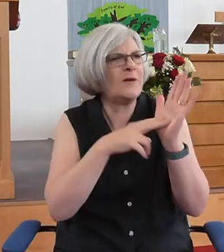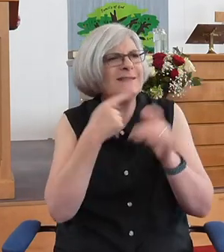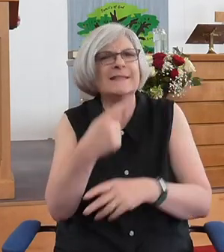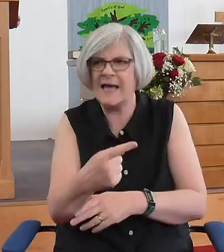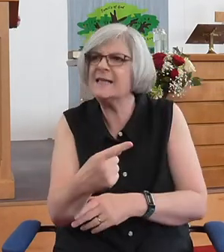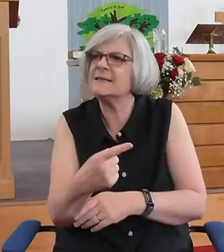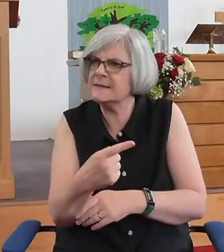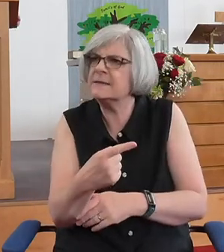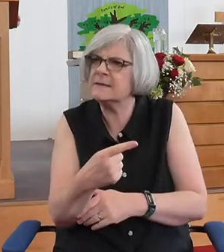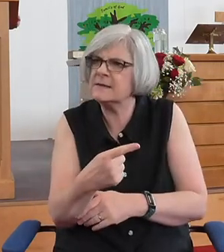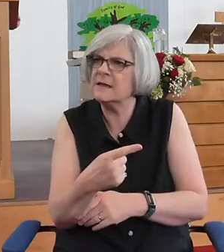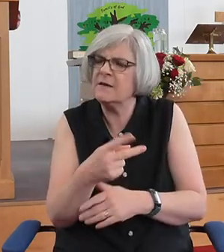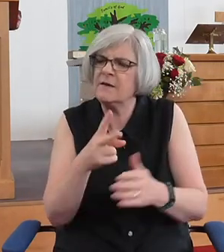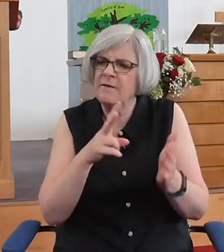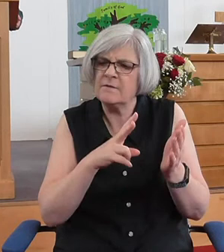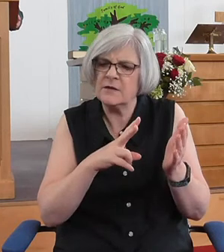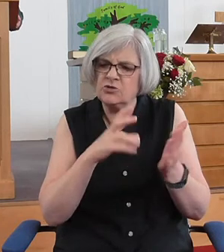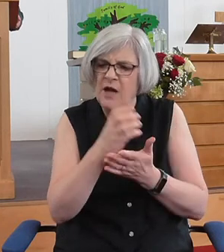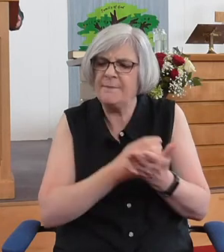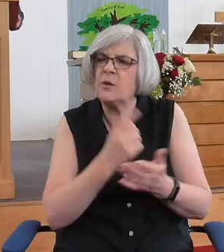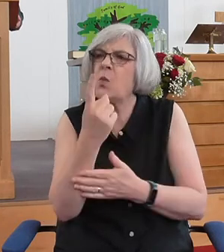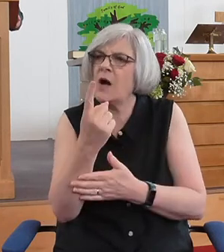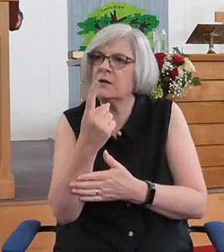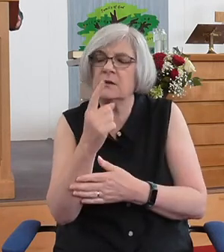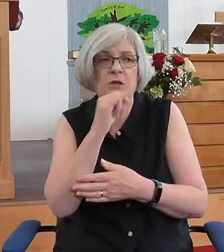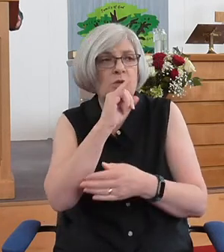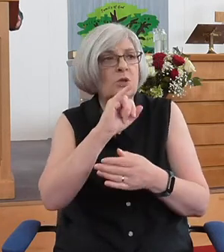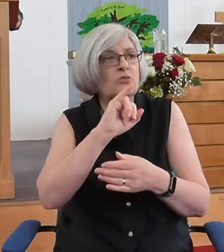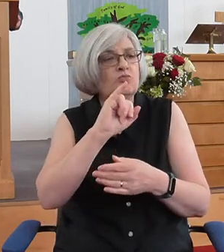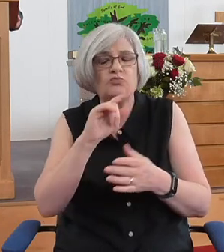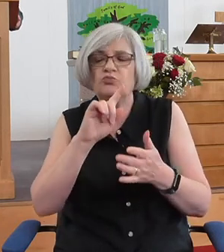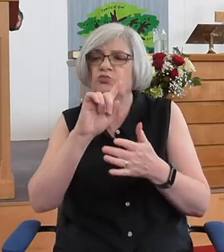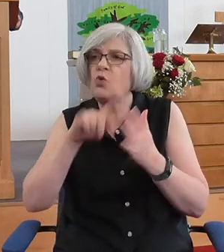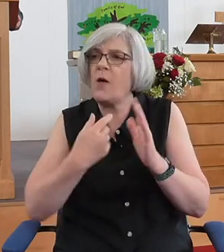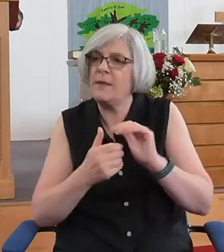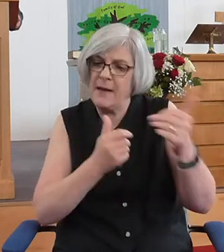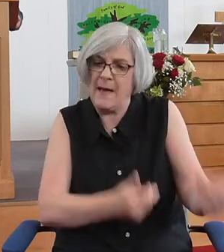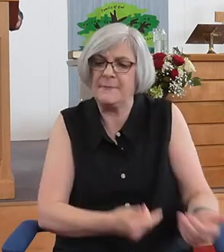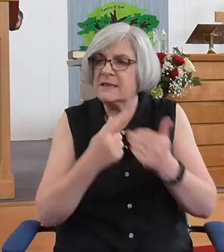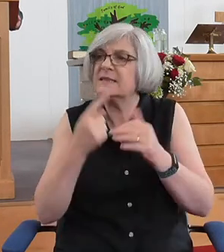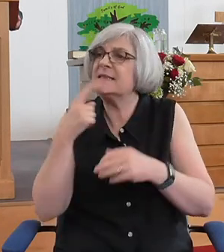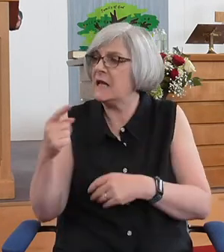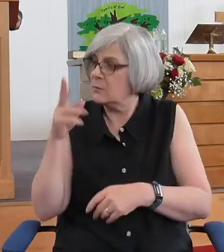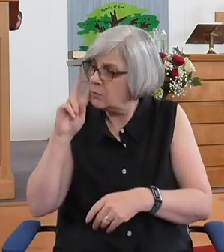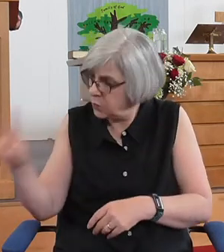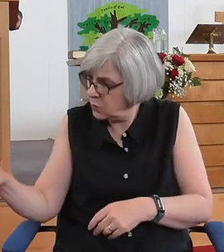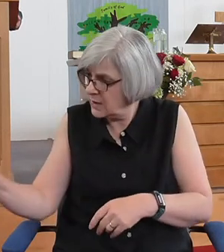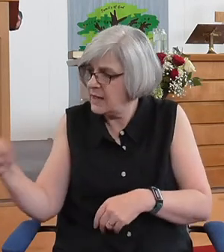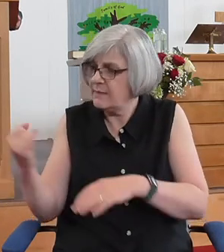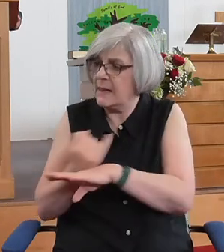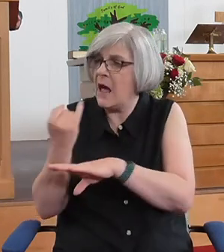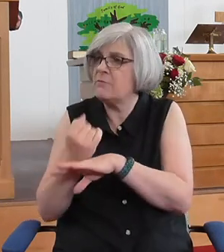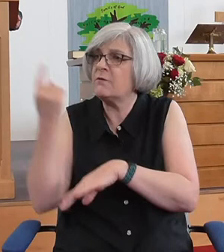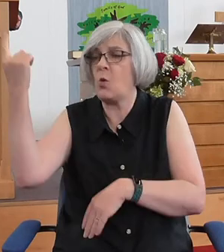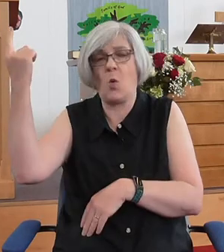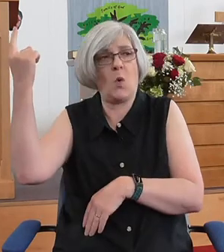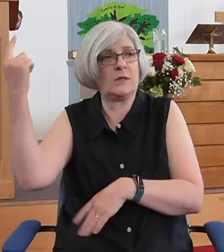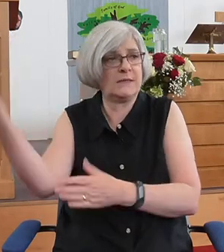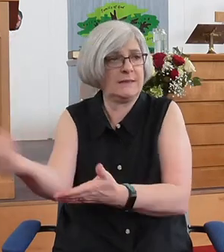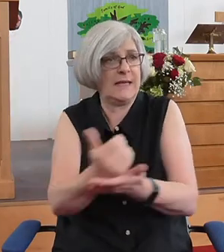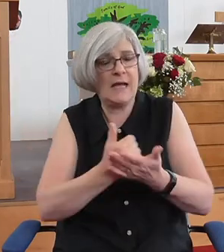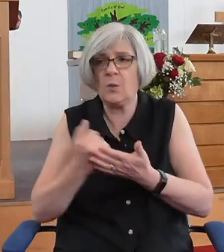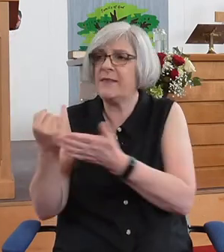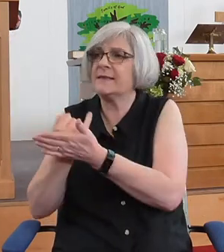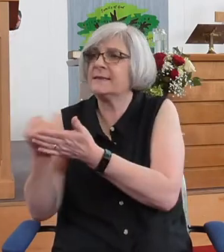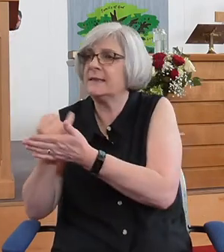29, when John the Baptist says, "Look, the Lamb of God, who takes away the sin of the world,